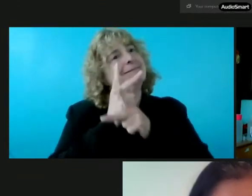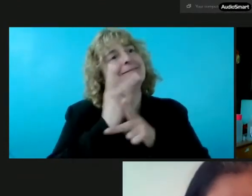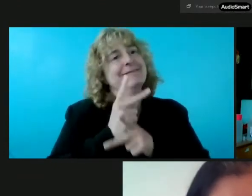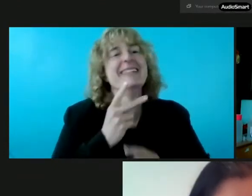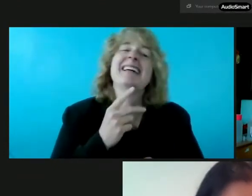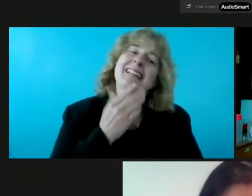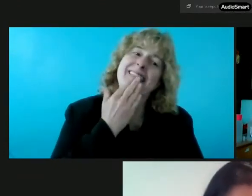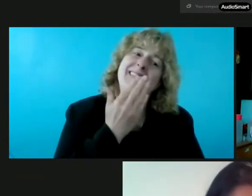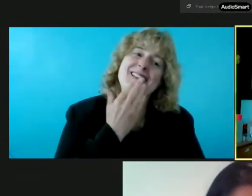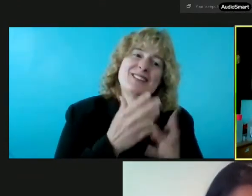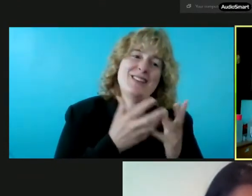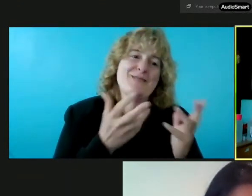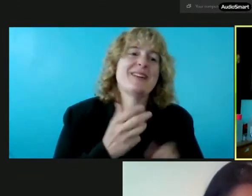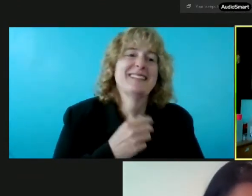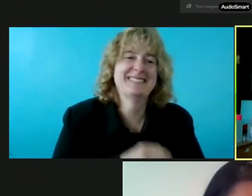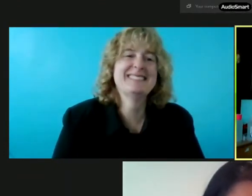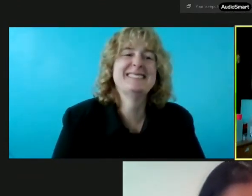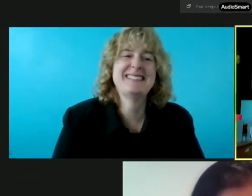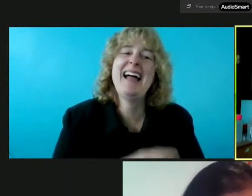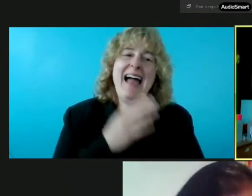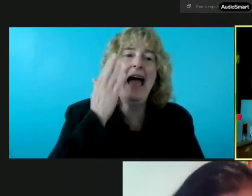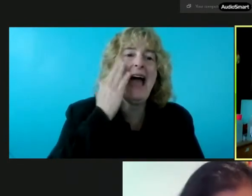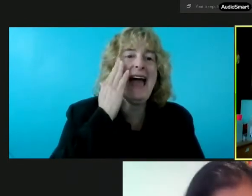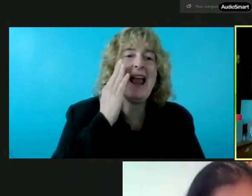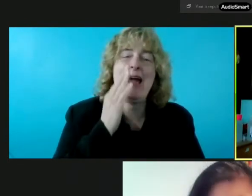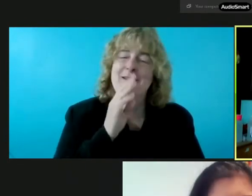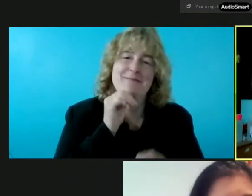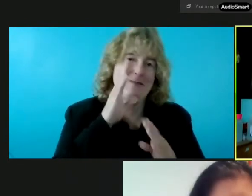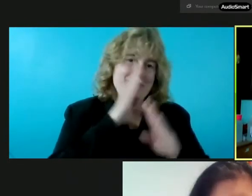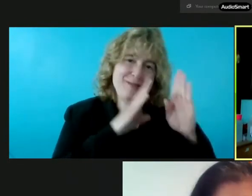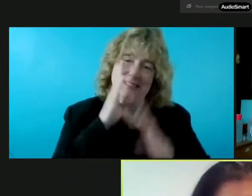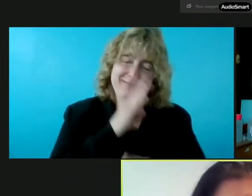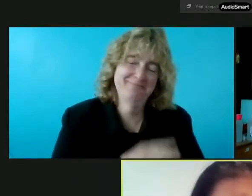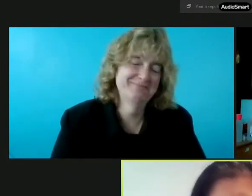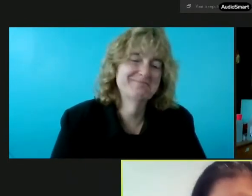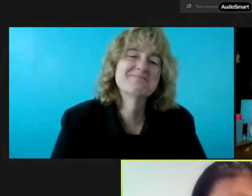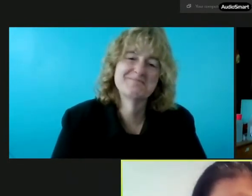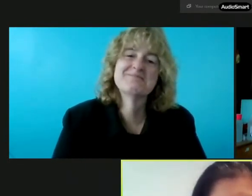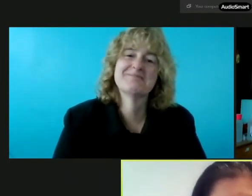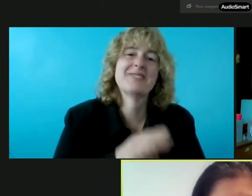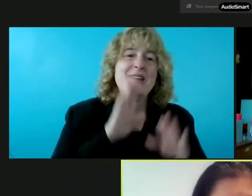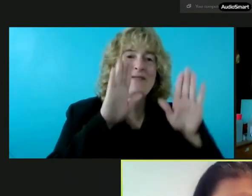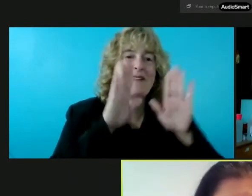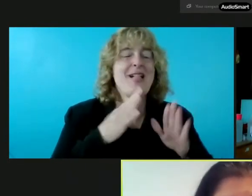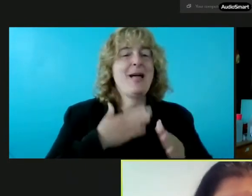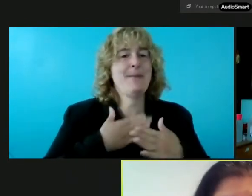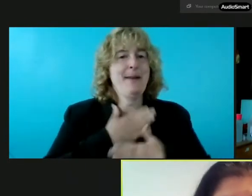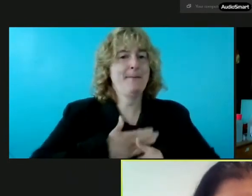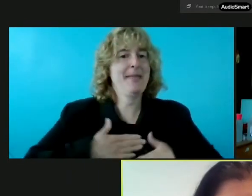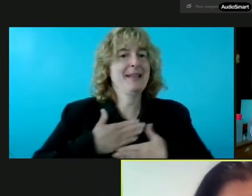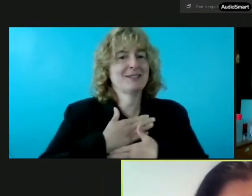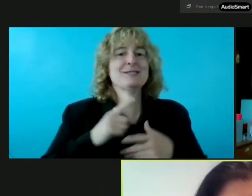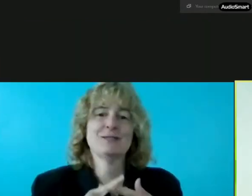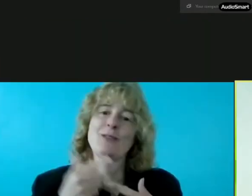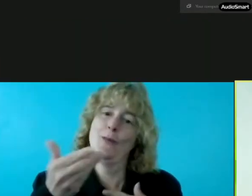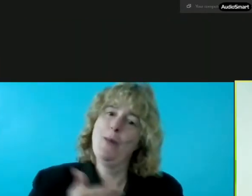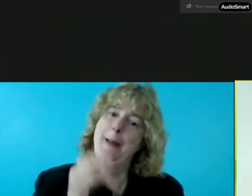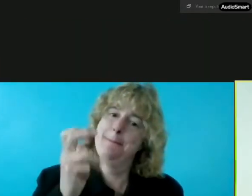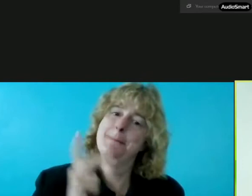much. Of Zoom, so no worries. Wonderful. Well, it's my pleasure to welcome back